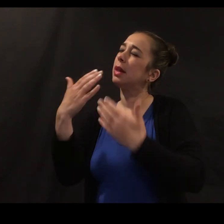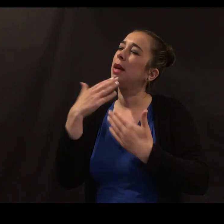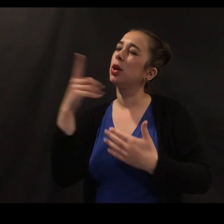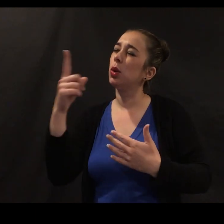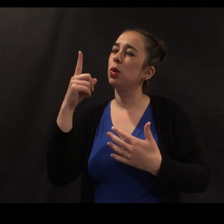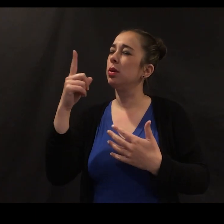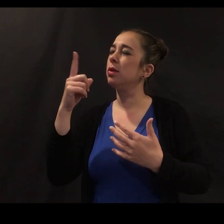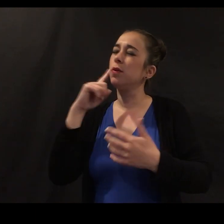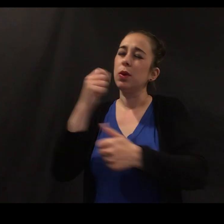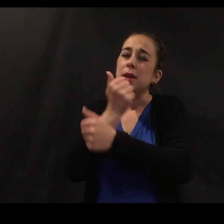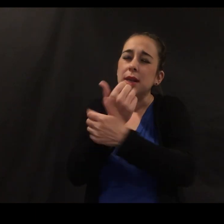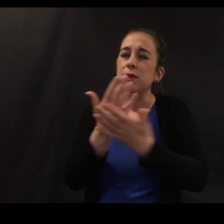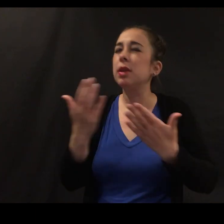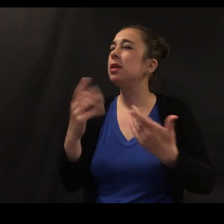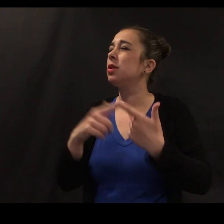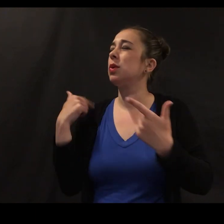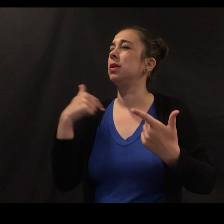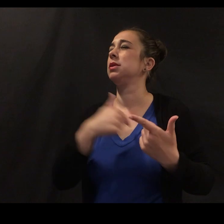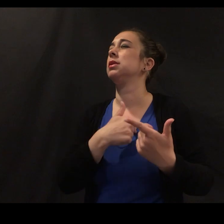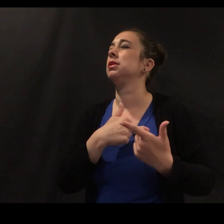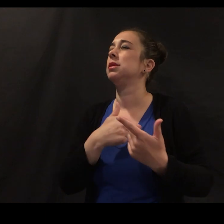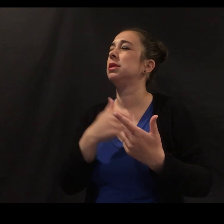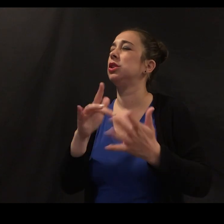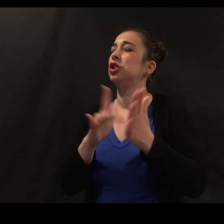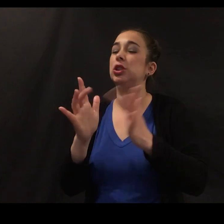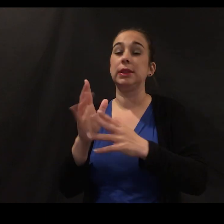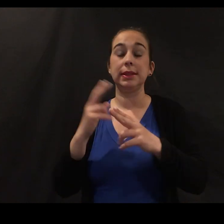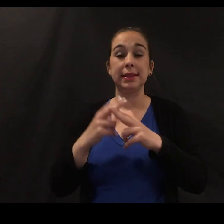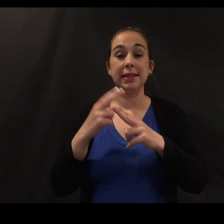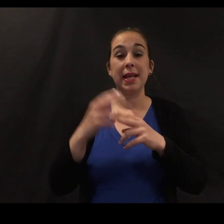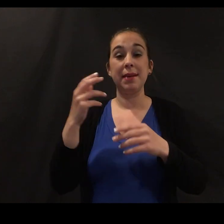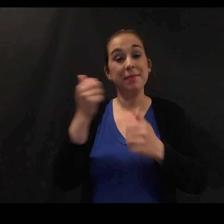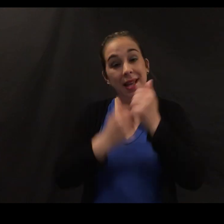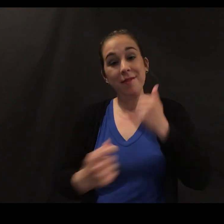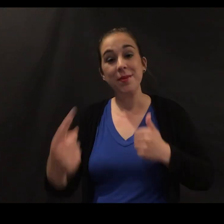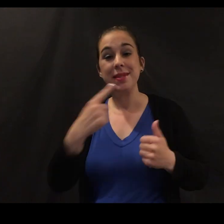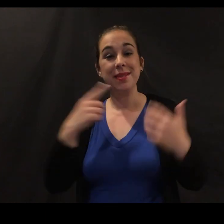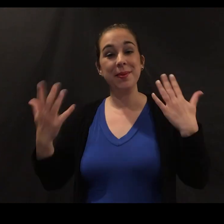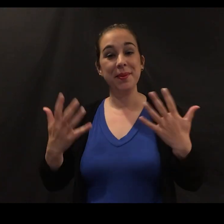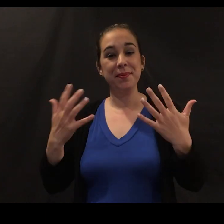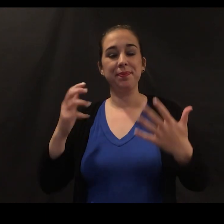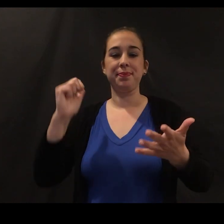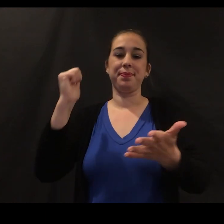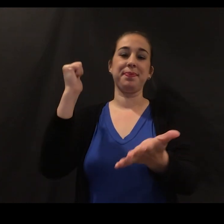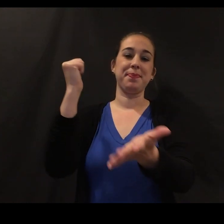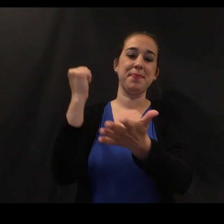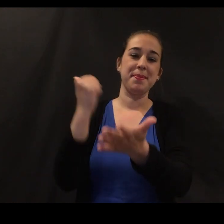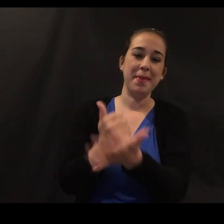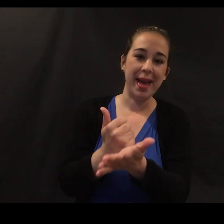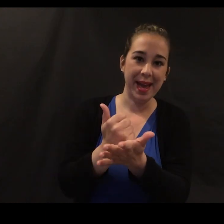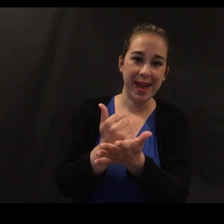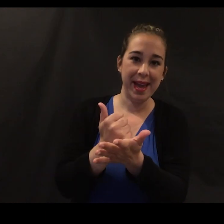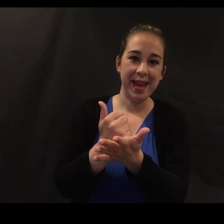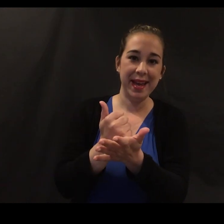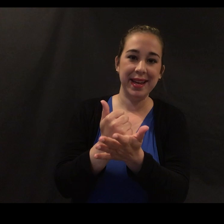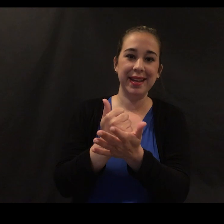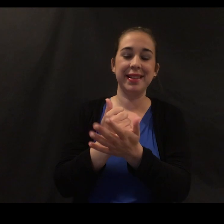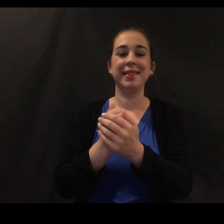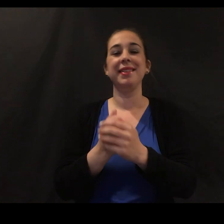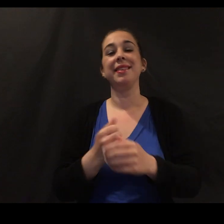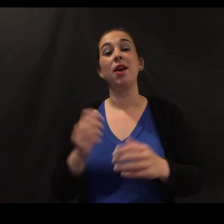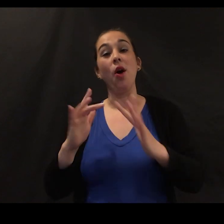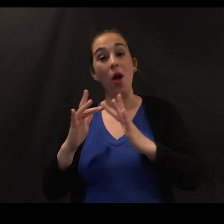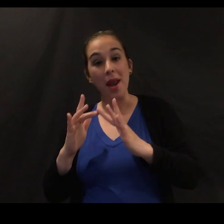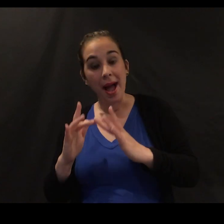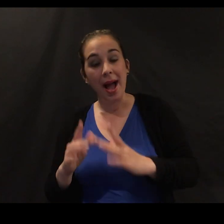all that you are to us. In Jesus' name, and all the church together said, amen. Amen. All the people online